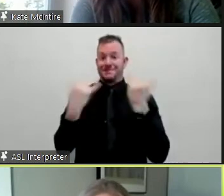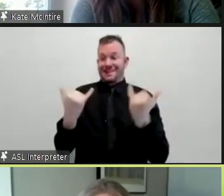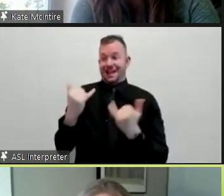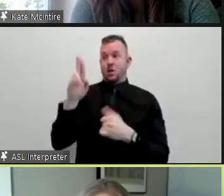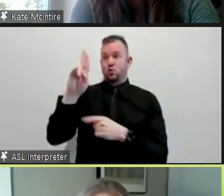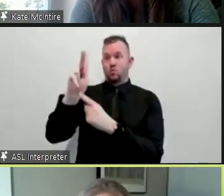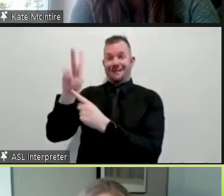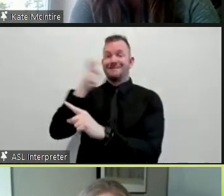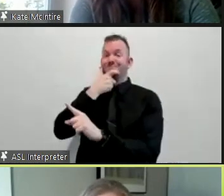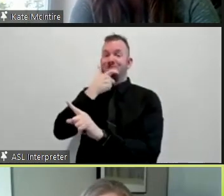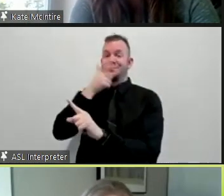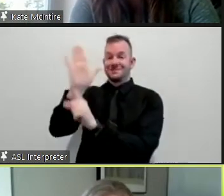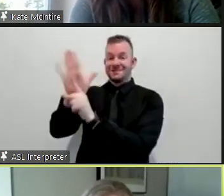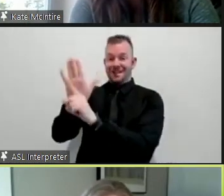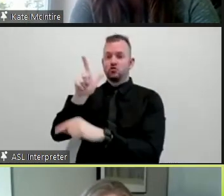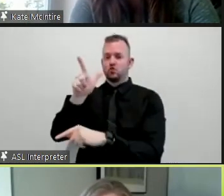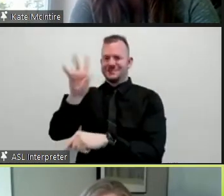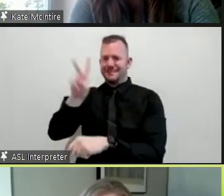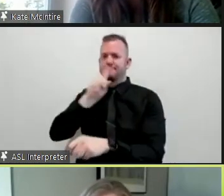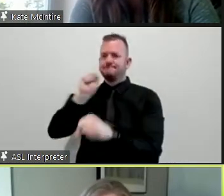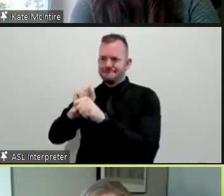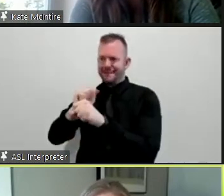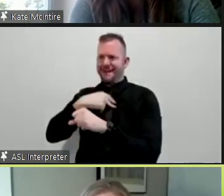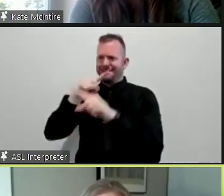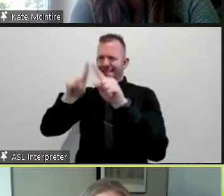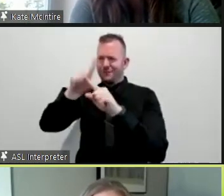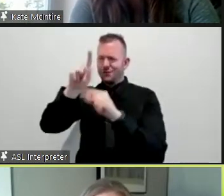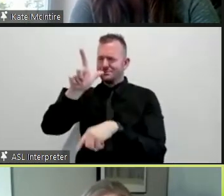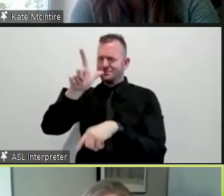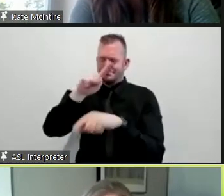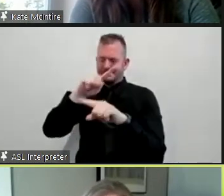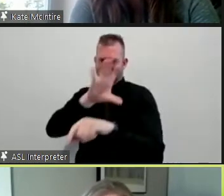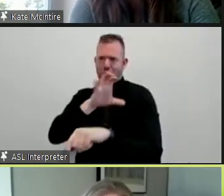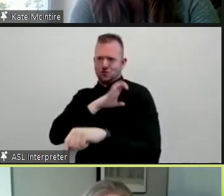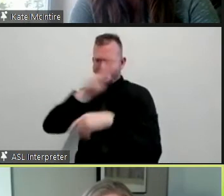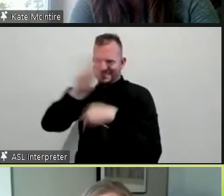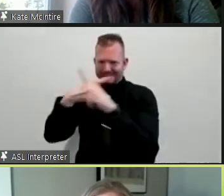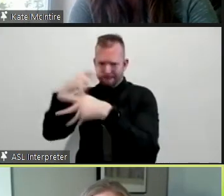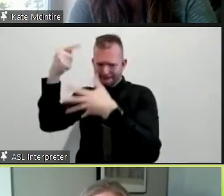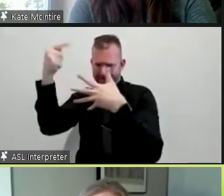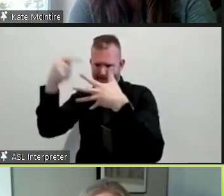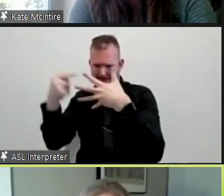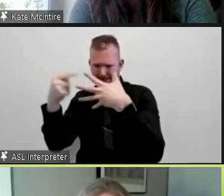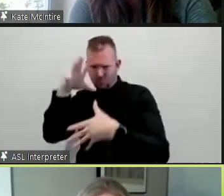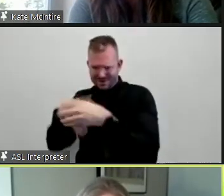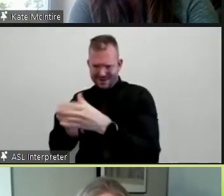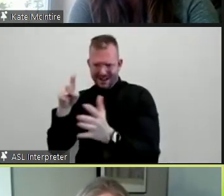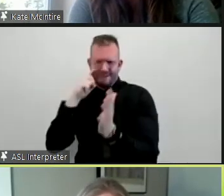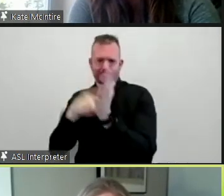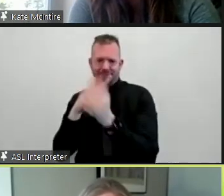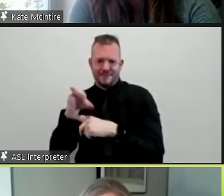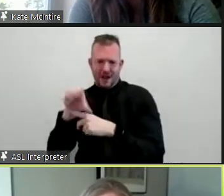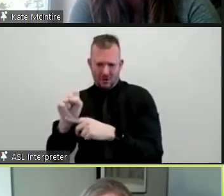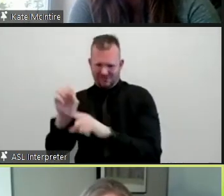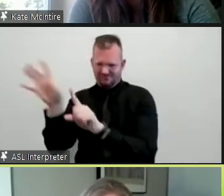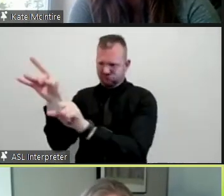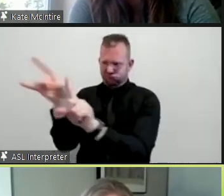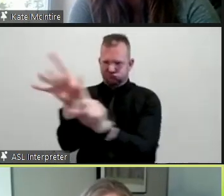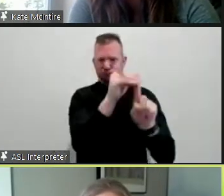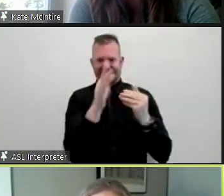concerning characteristics of those variants. So things like increased transmissibility, variants that could potentially cause more